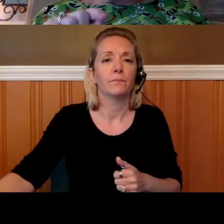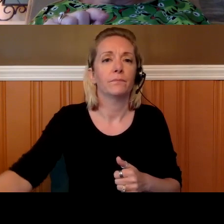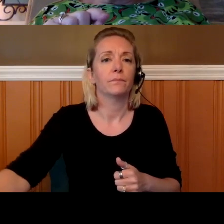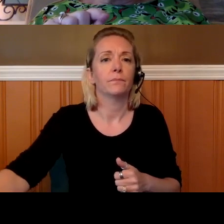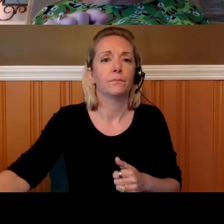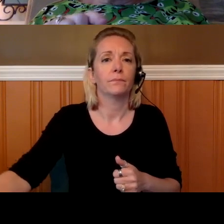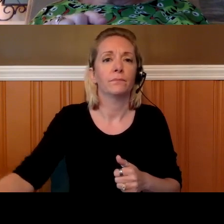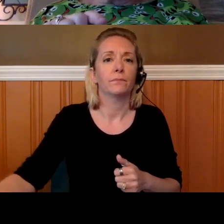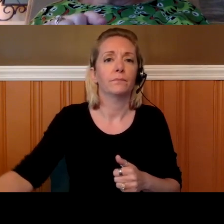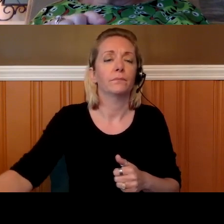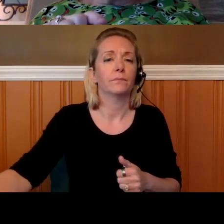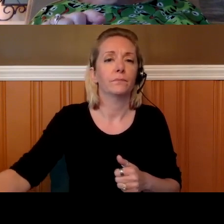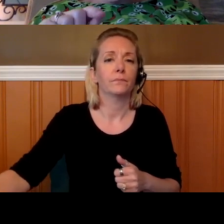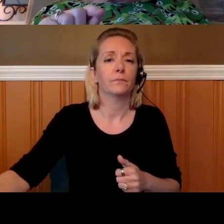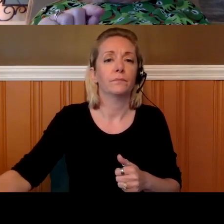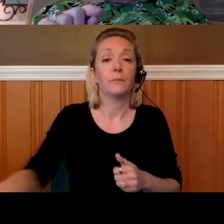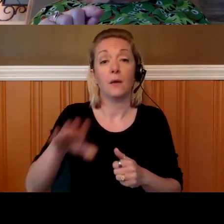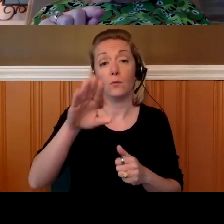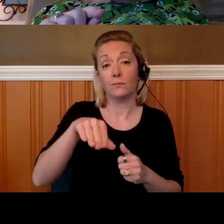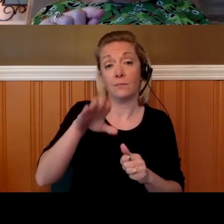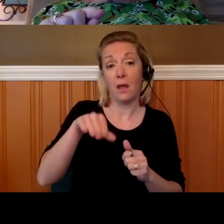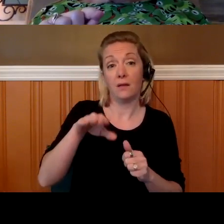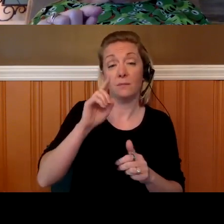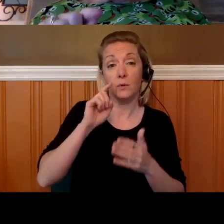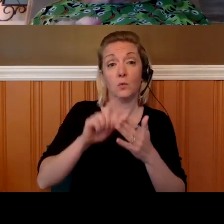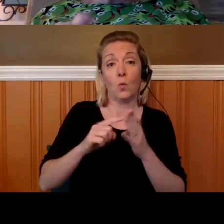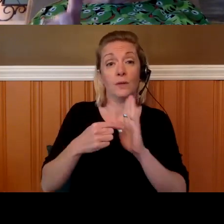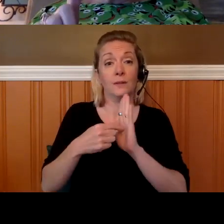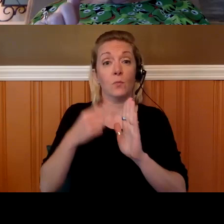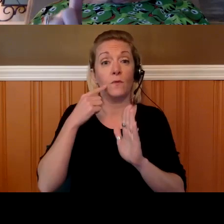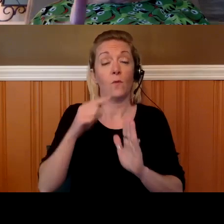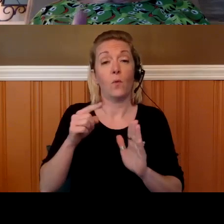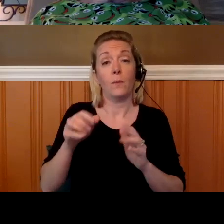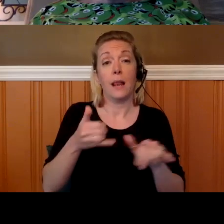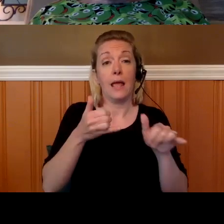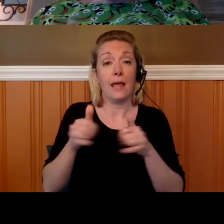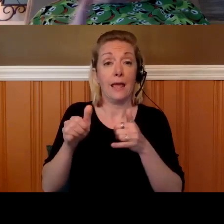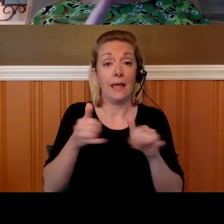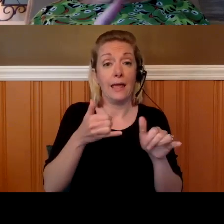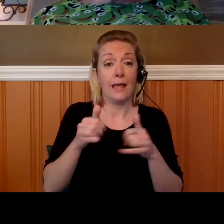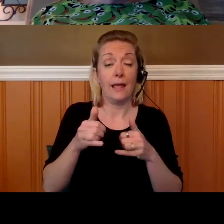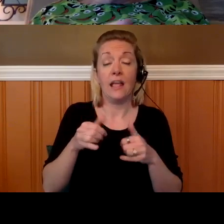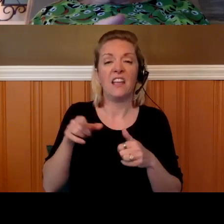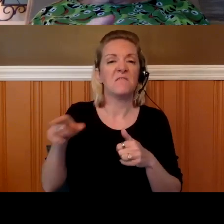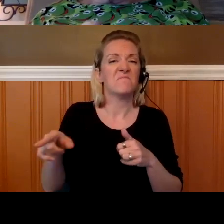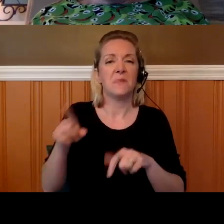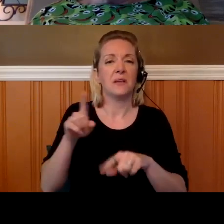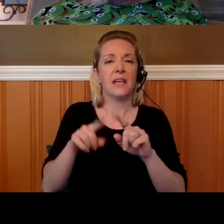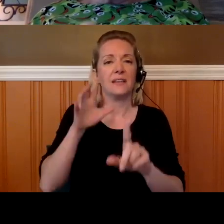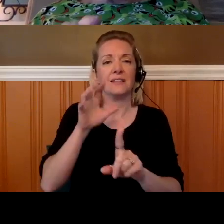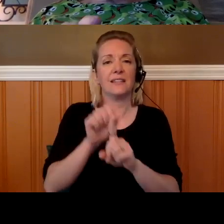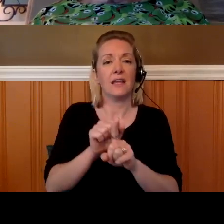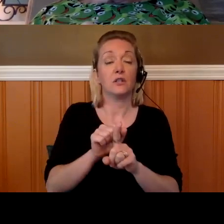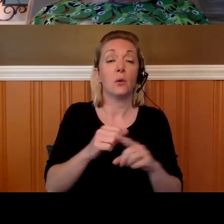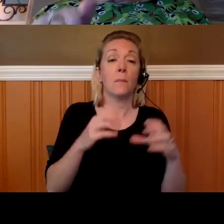physical therapy. I don't think this child knew that that was a car, a ball, and blocks. She knew